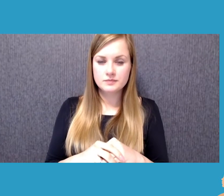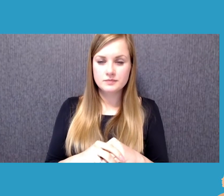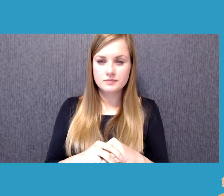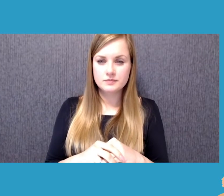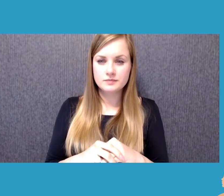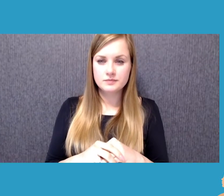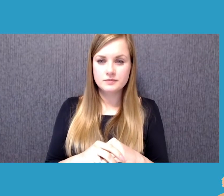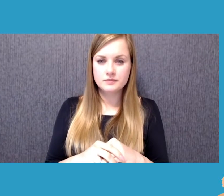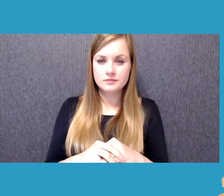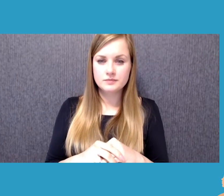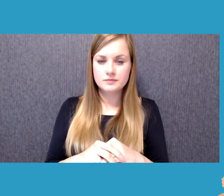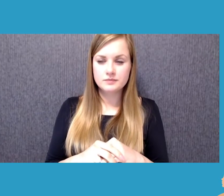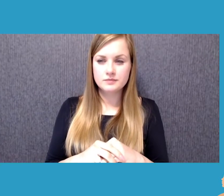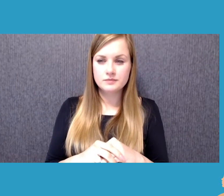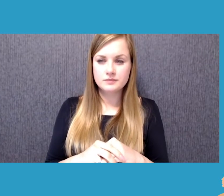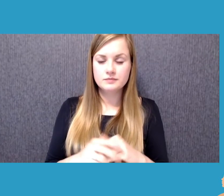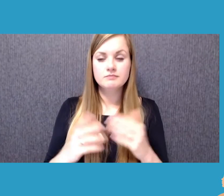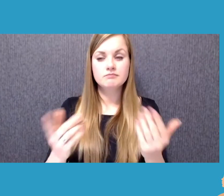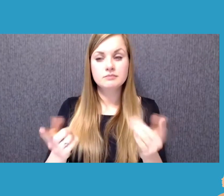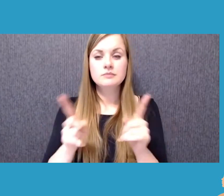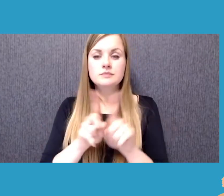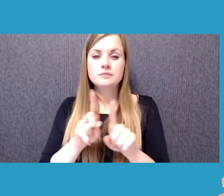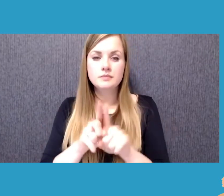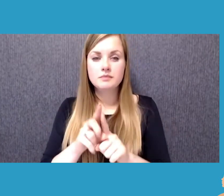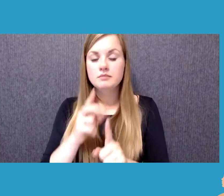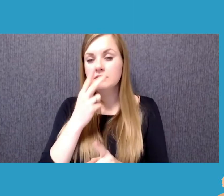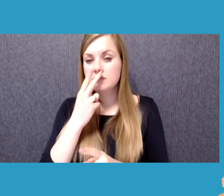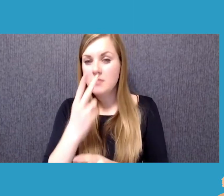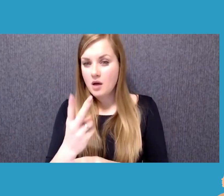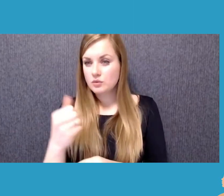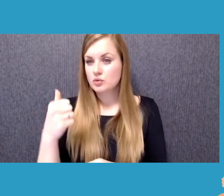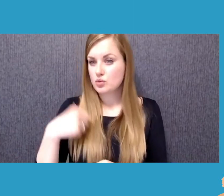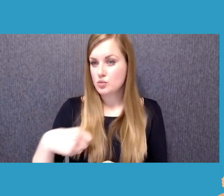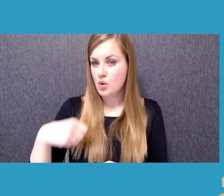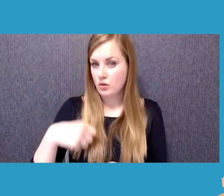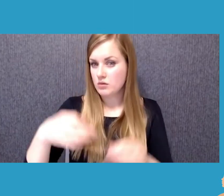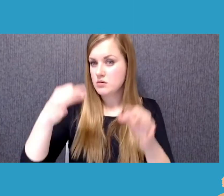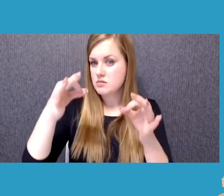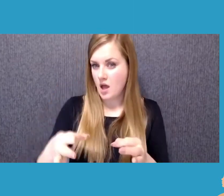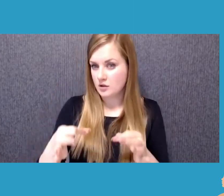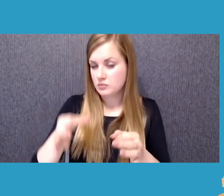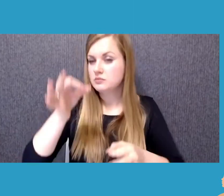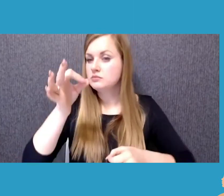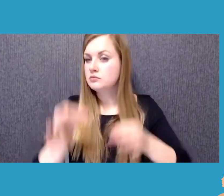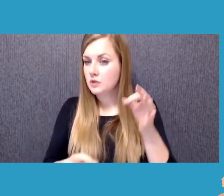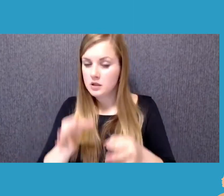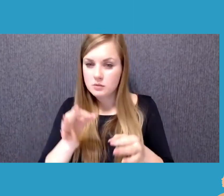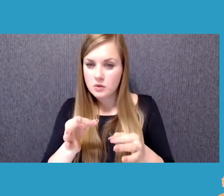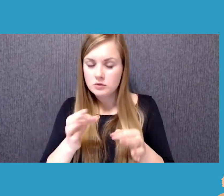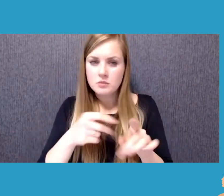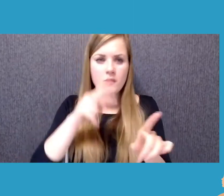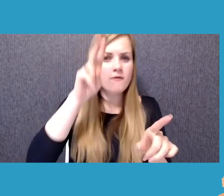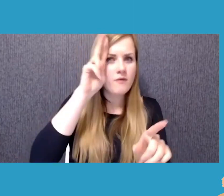to which, if committed with a bias, would enact the positive obligation